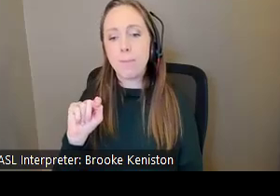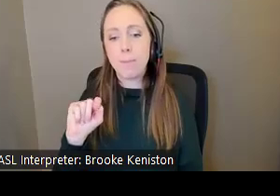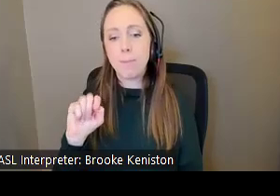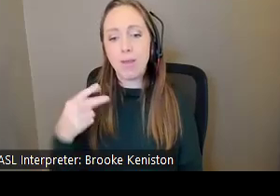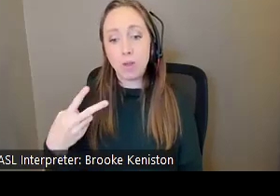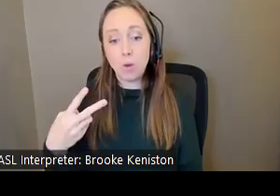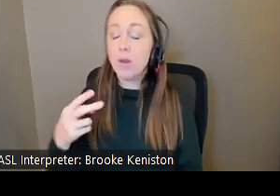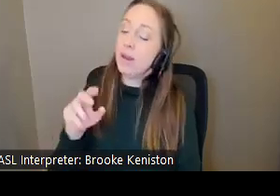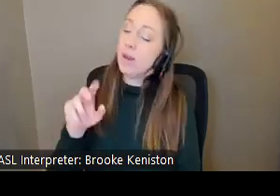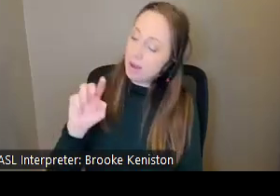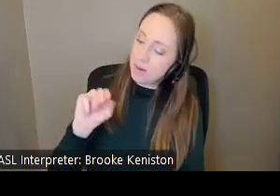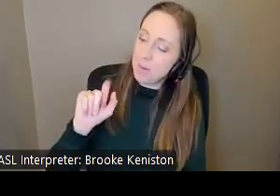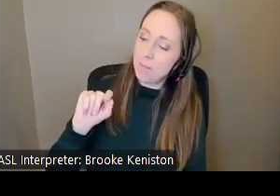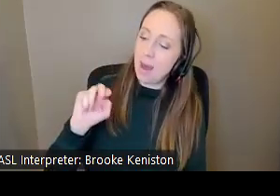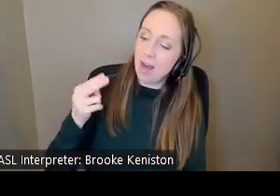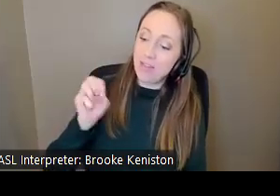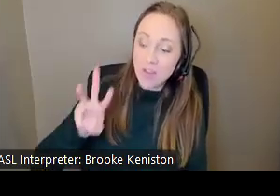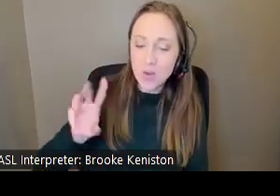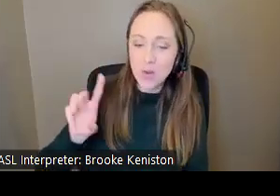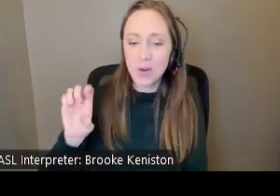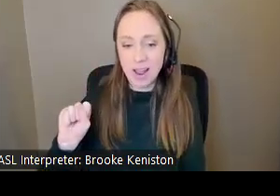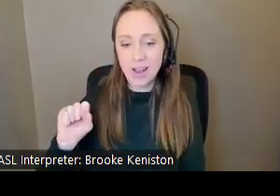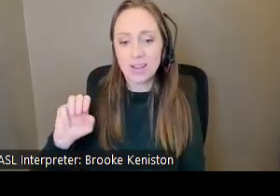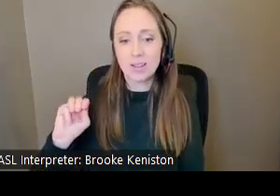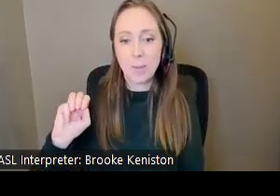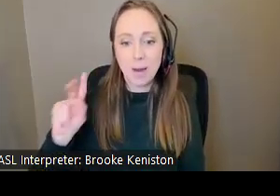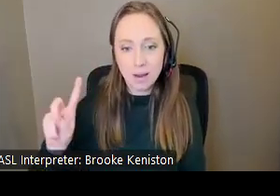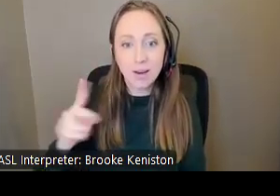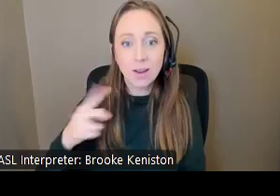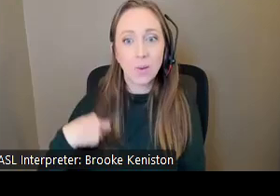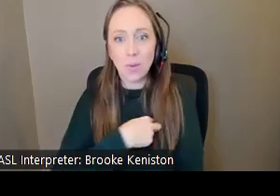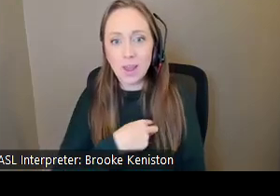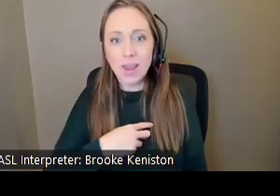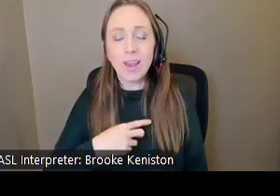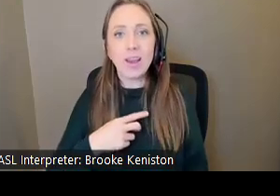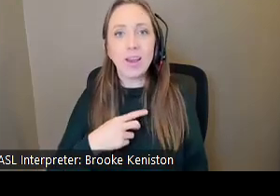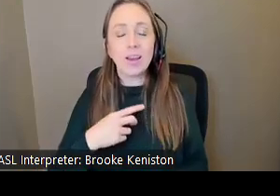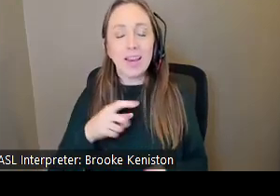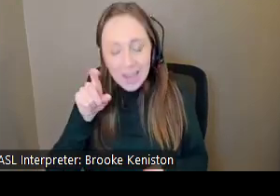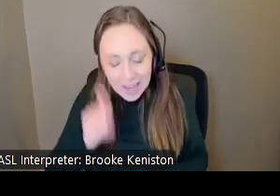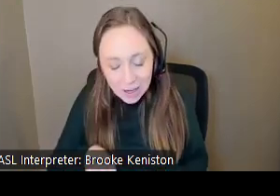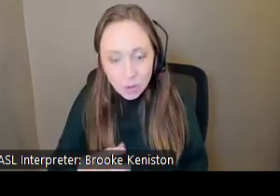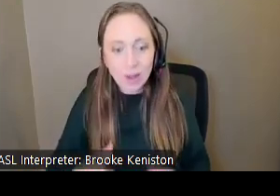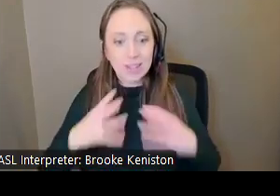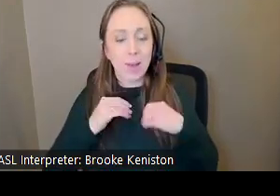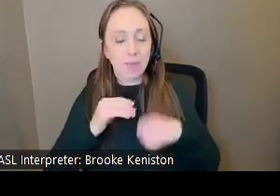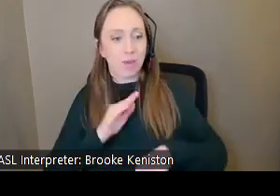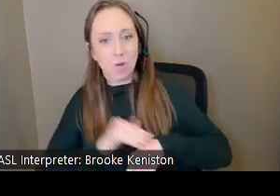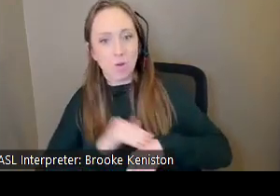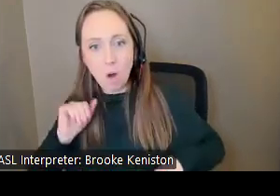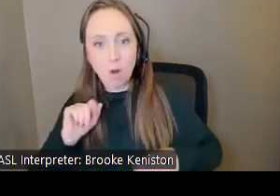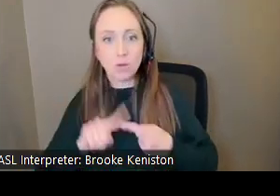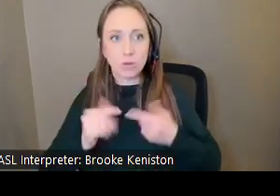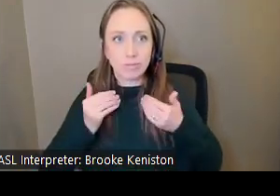on the call to be poverty abolitionists, and kind of end poverty. If you're in primary care, likely you